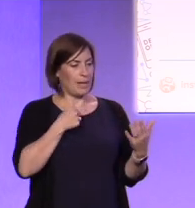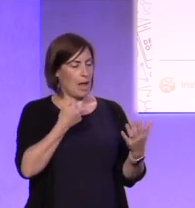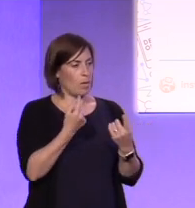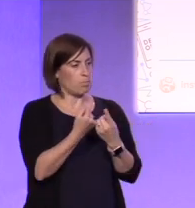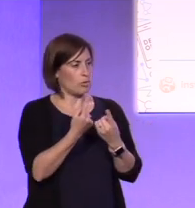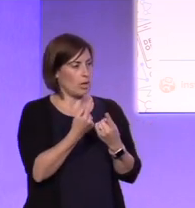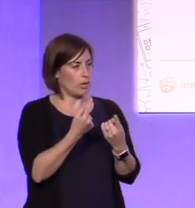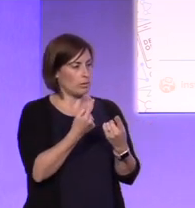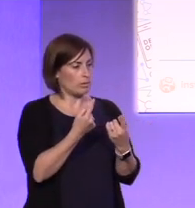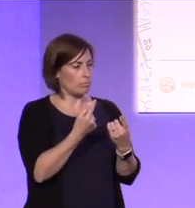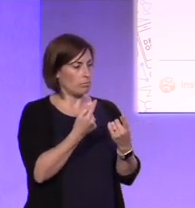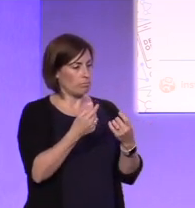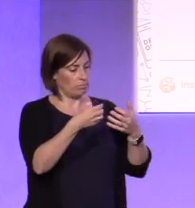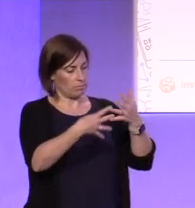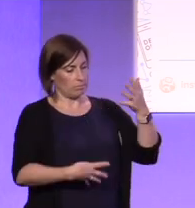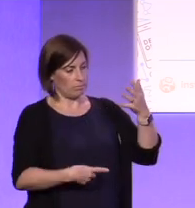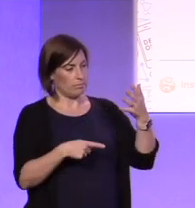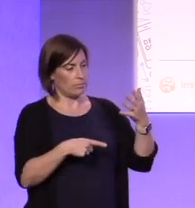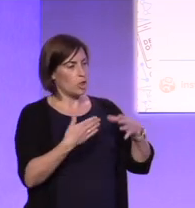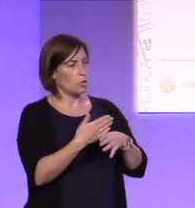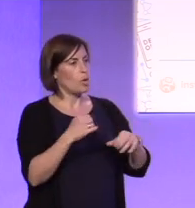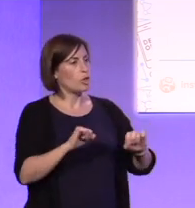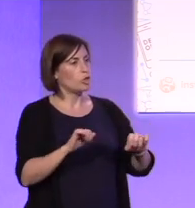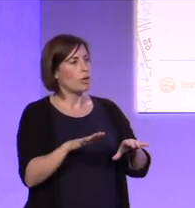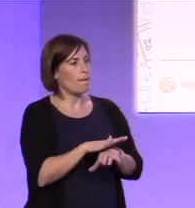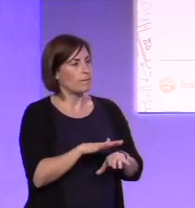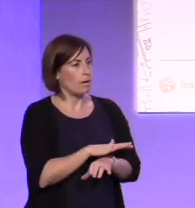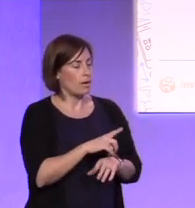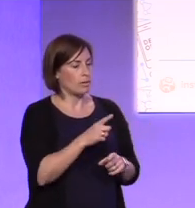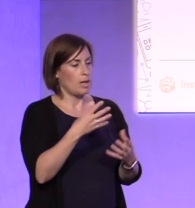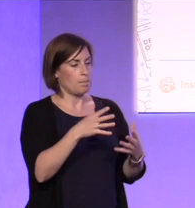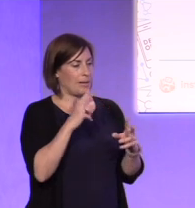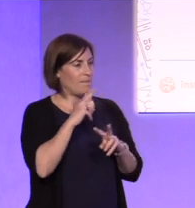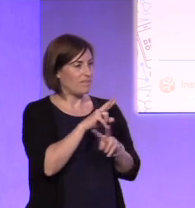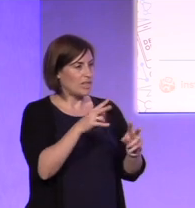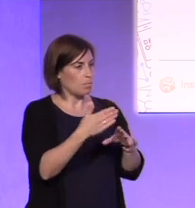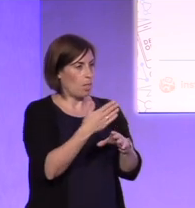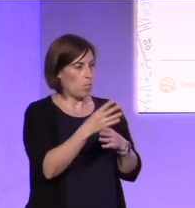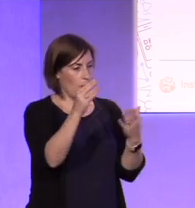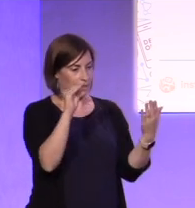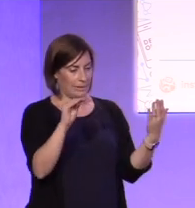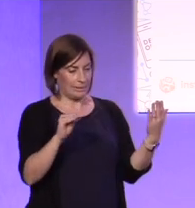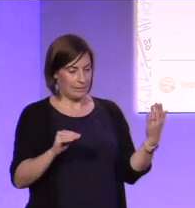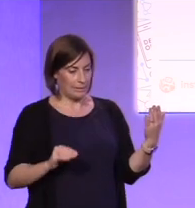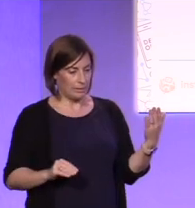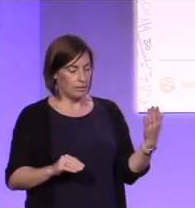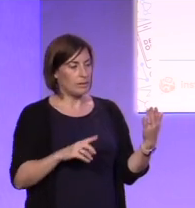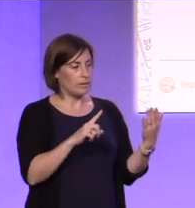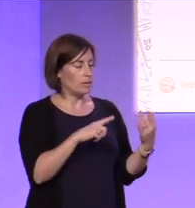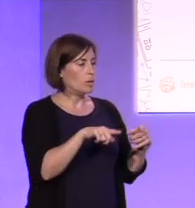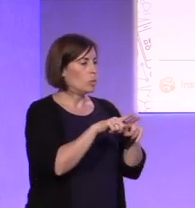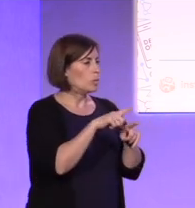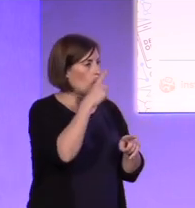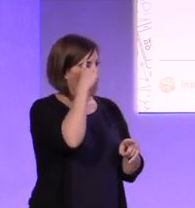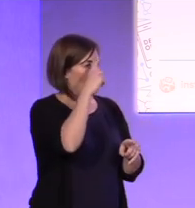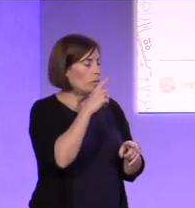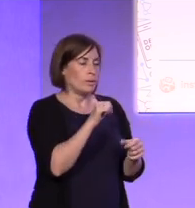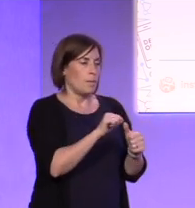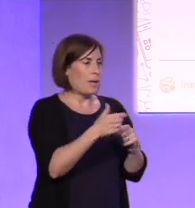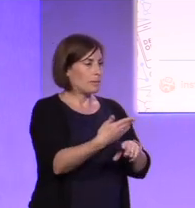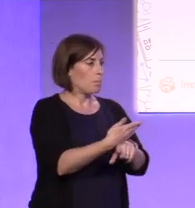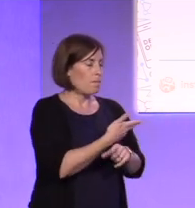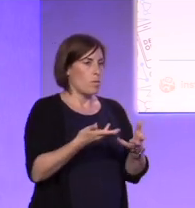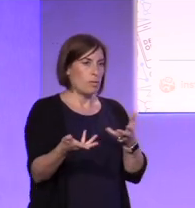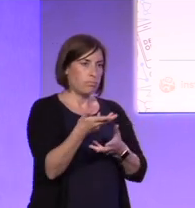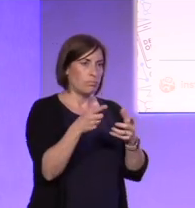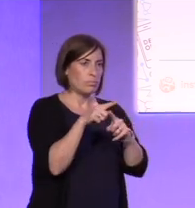visible. What we also decided to do was to expand the engagement that we had with the organization, expand it not just to